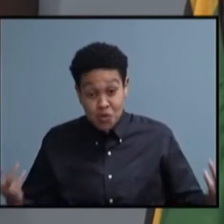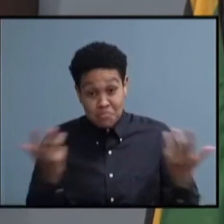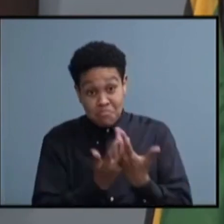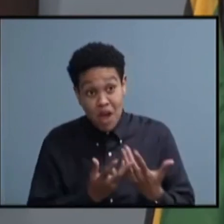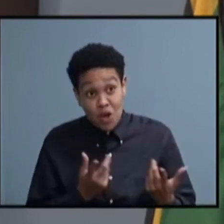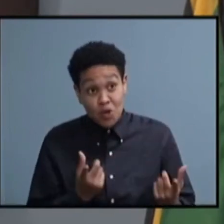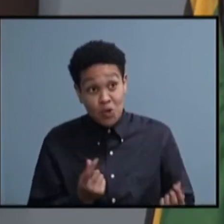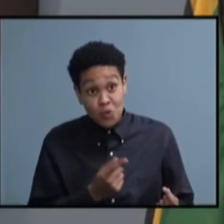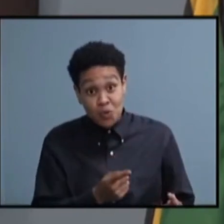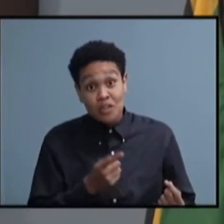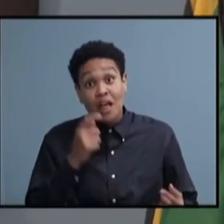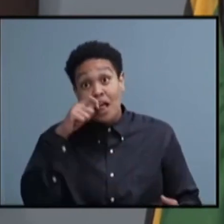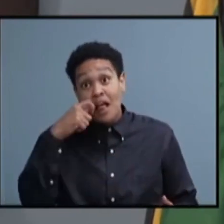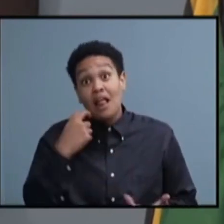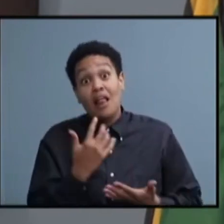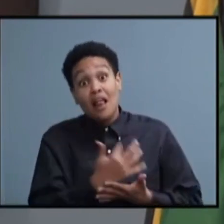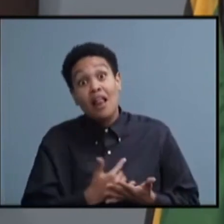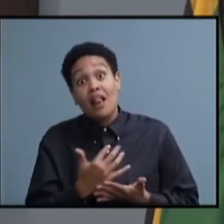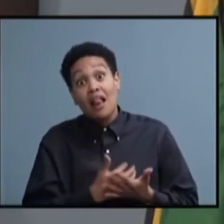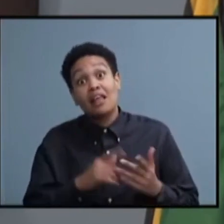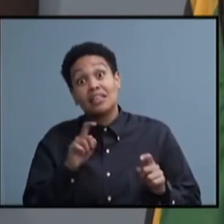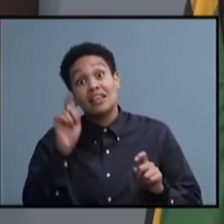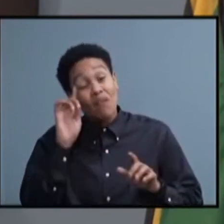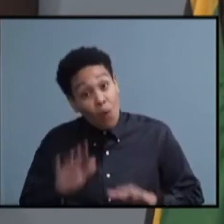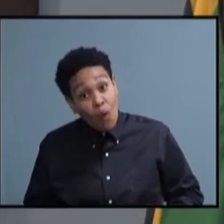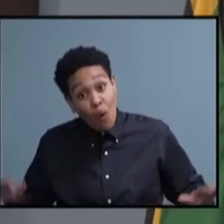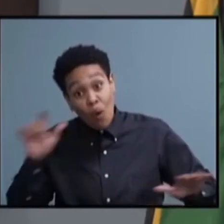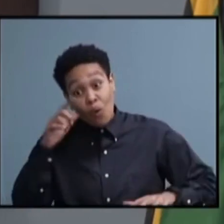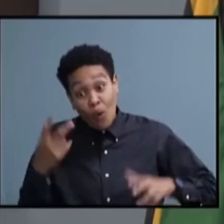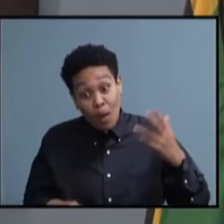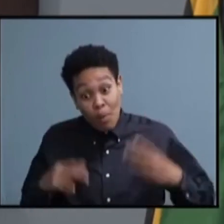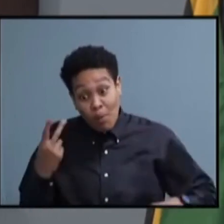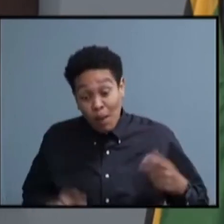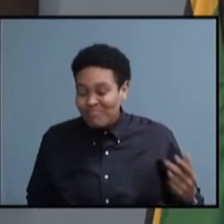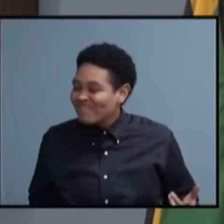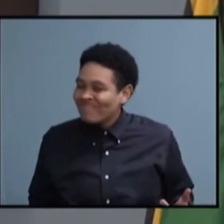measures will be tightened again. Kimberly, Broderick, Frontline News.